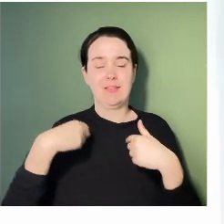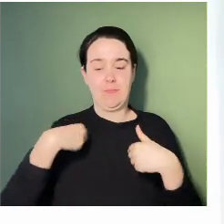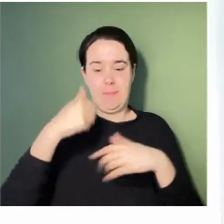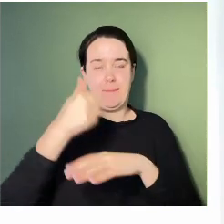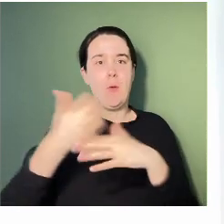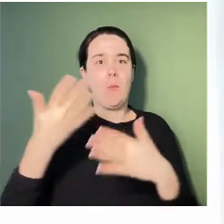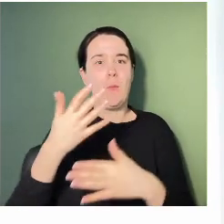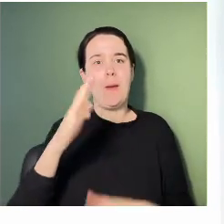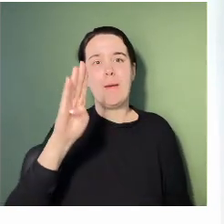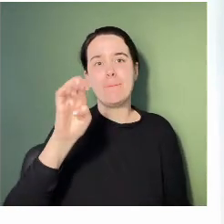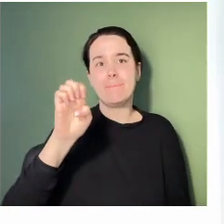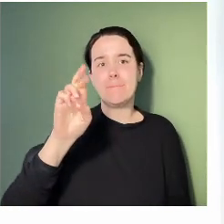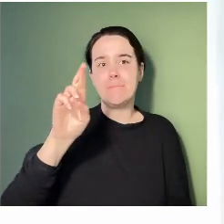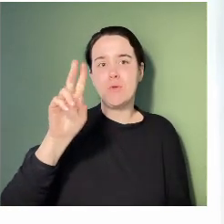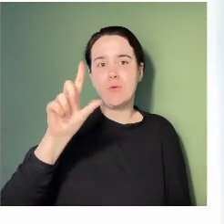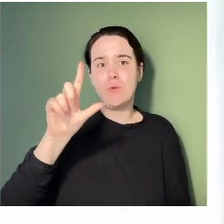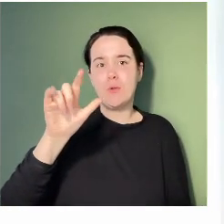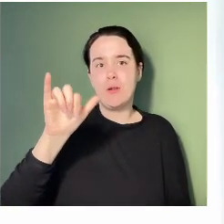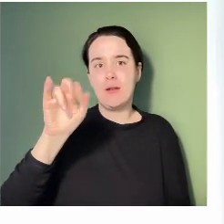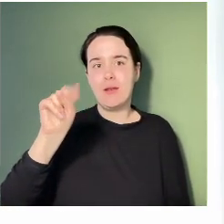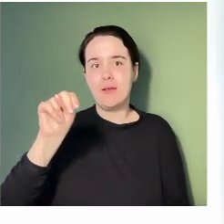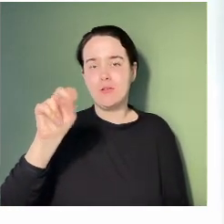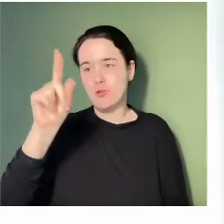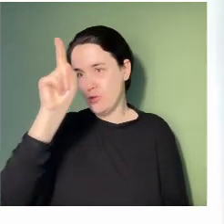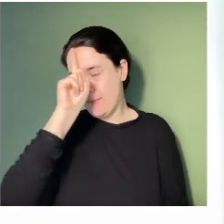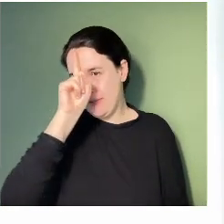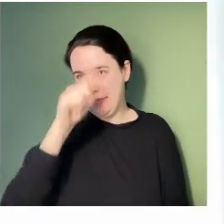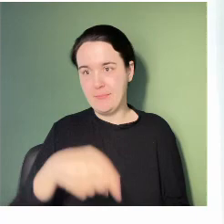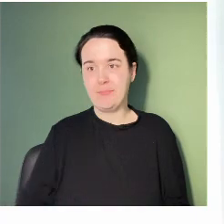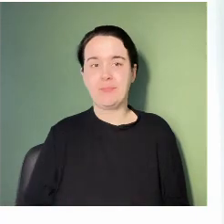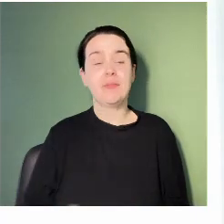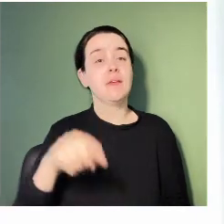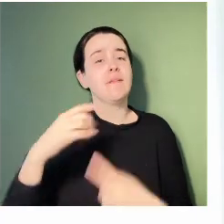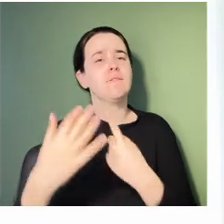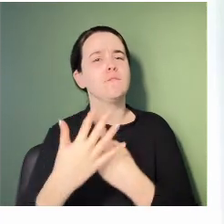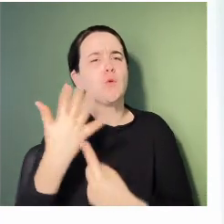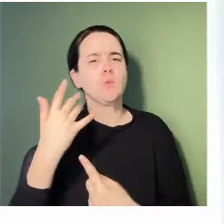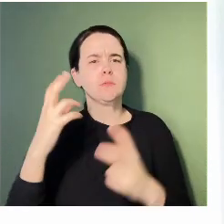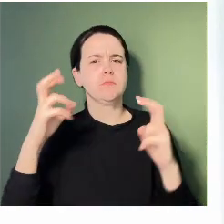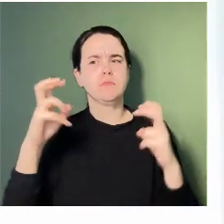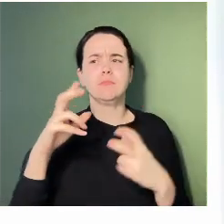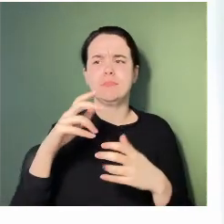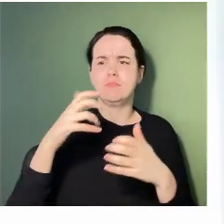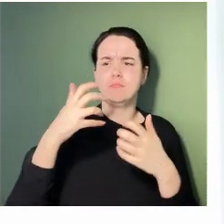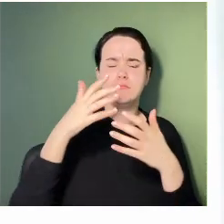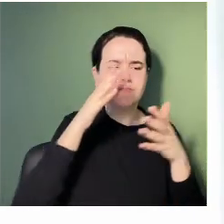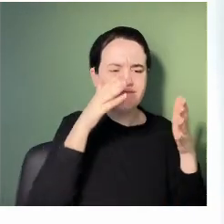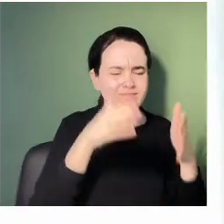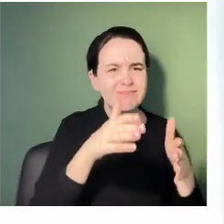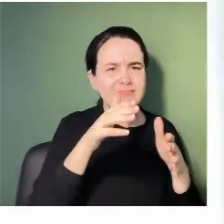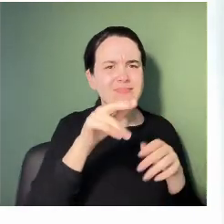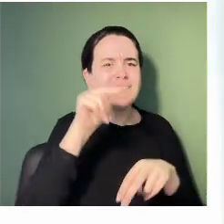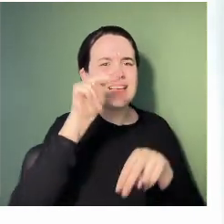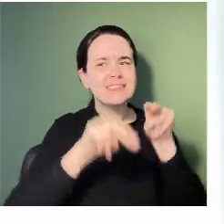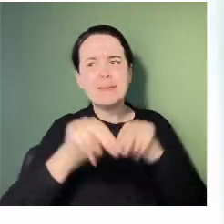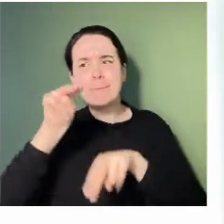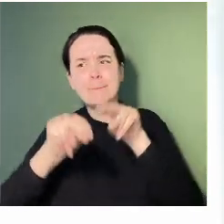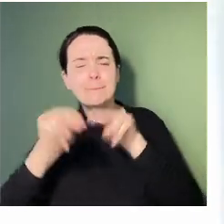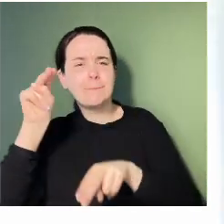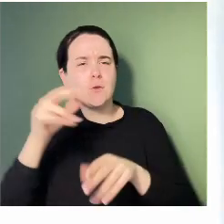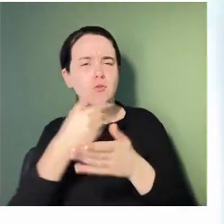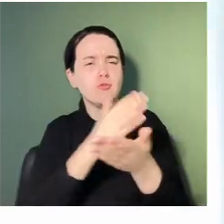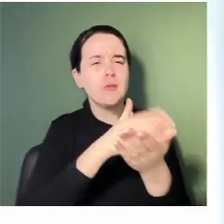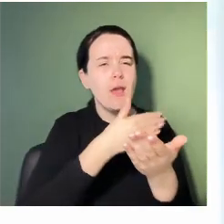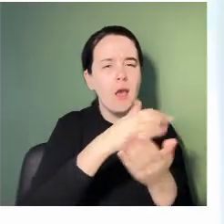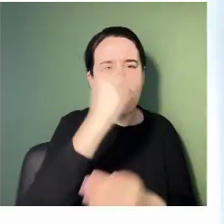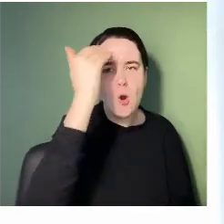Berlin, Germany. The Influence Industry Project is focused on examining and sharing knowledge about the